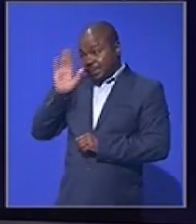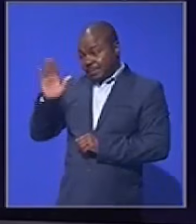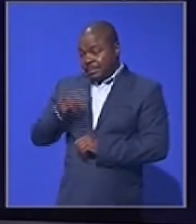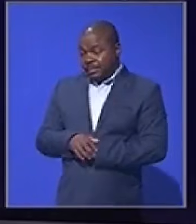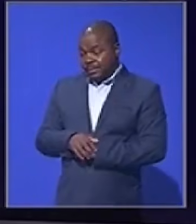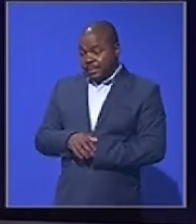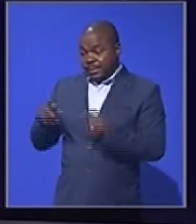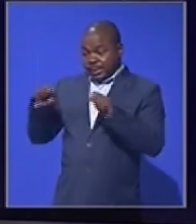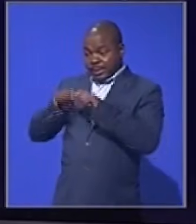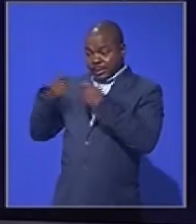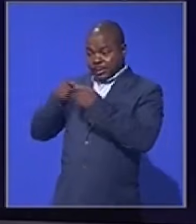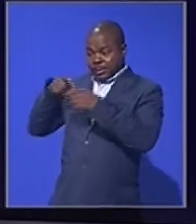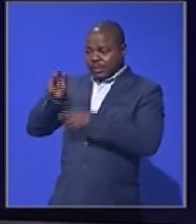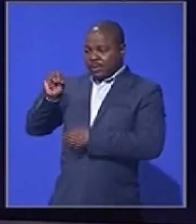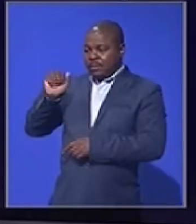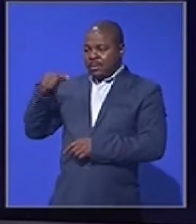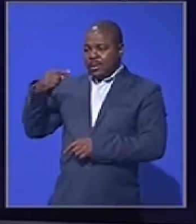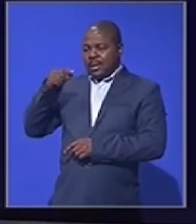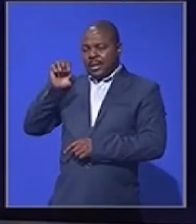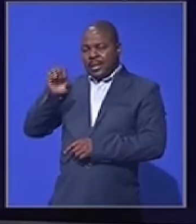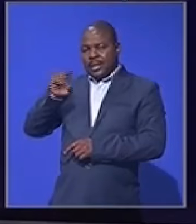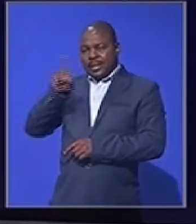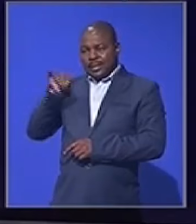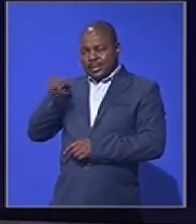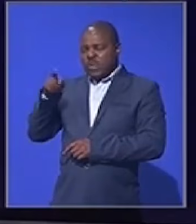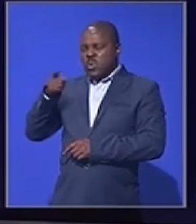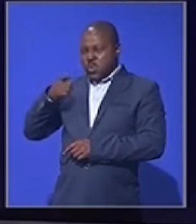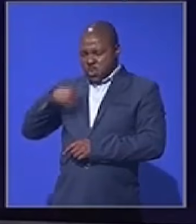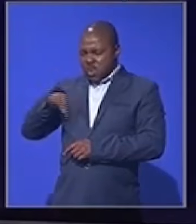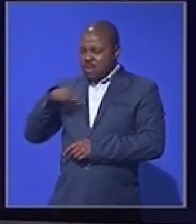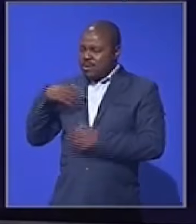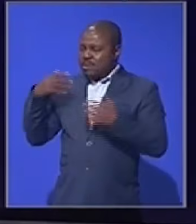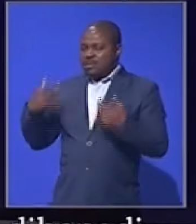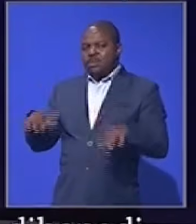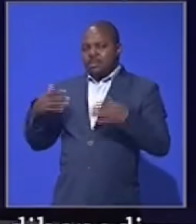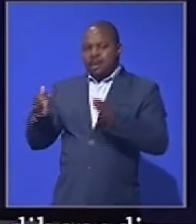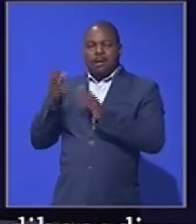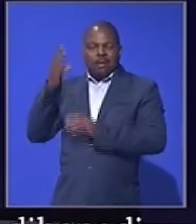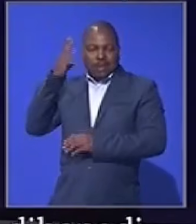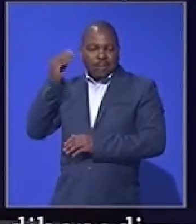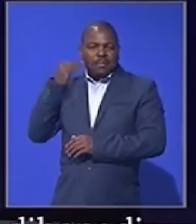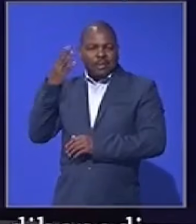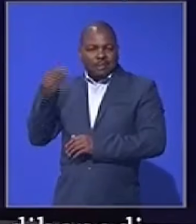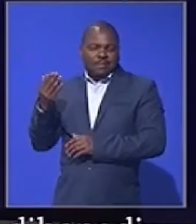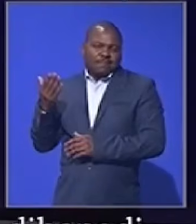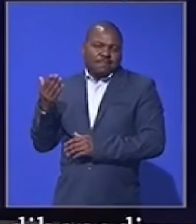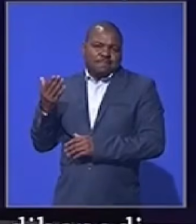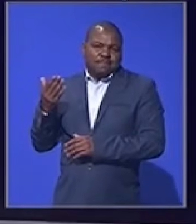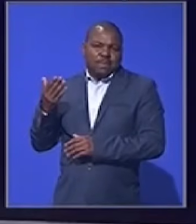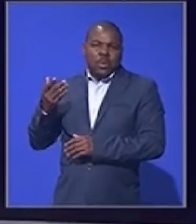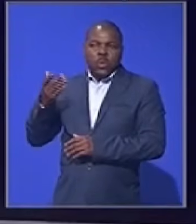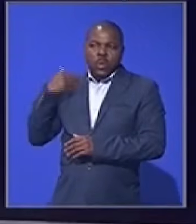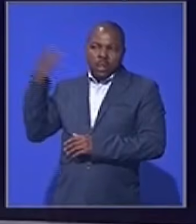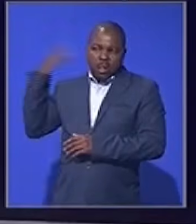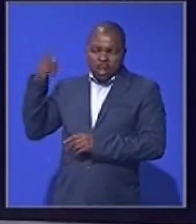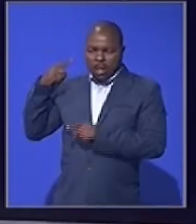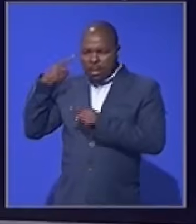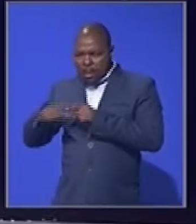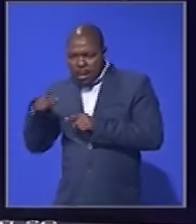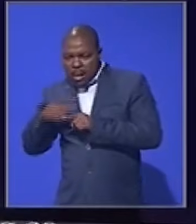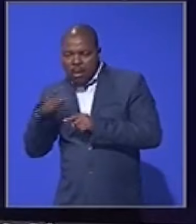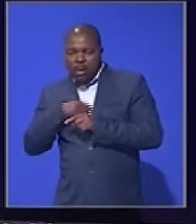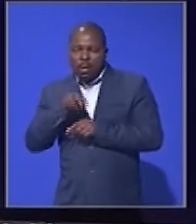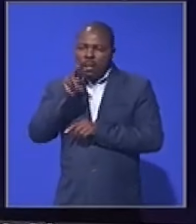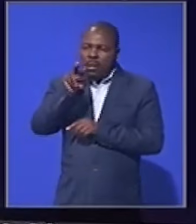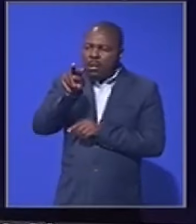le batho ba tsebang go tswala phaga re eme ka maoto ge re be re ntse re bapala re bentse re lebelela gore na ke bomang